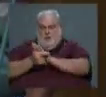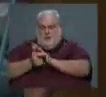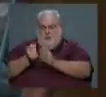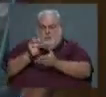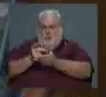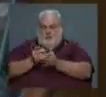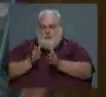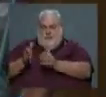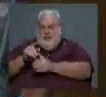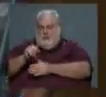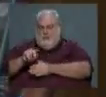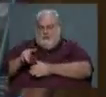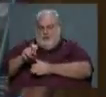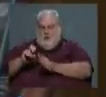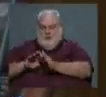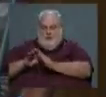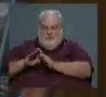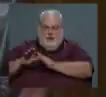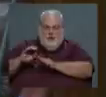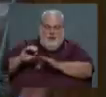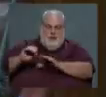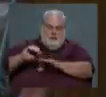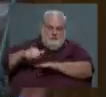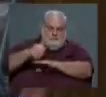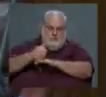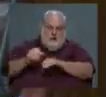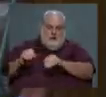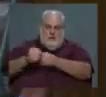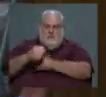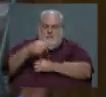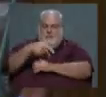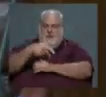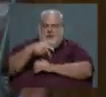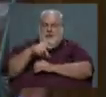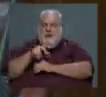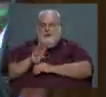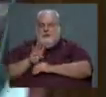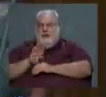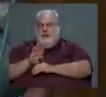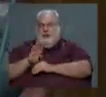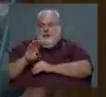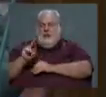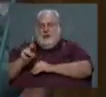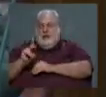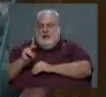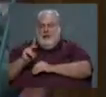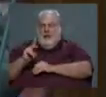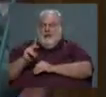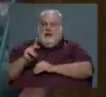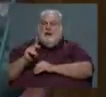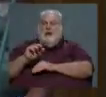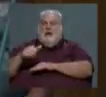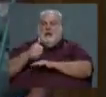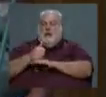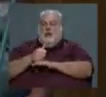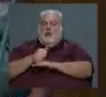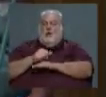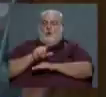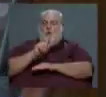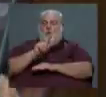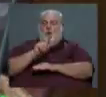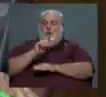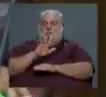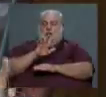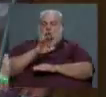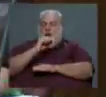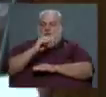plan zoning development establish a plan office district titled PVK Development Lot B, Short Form POD, located in the 15,000 block of